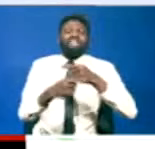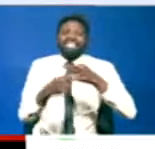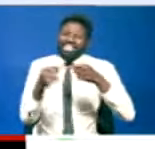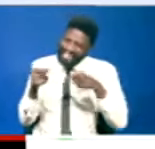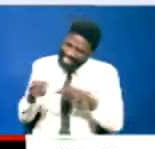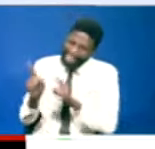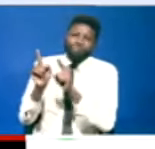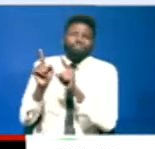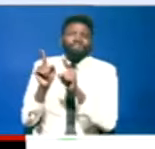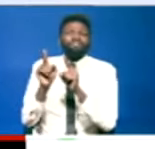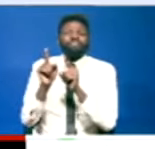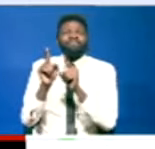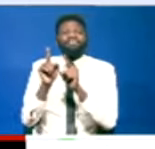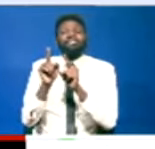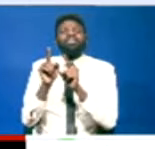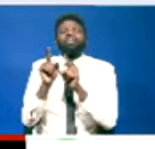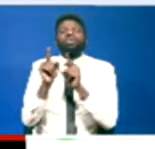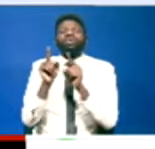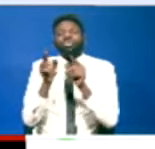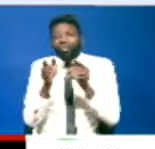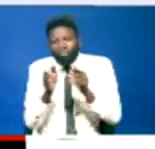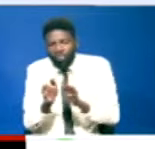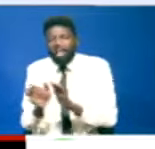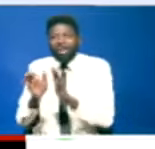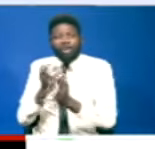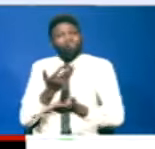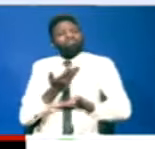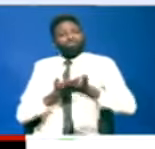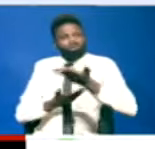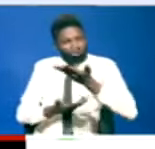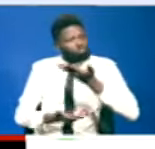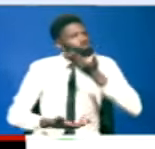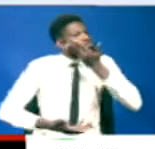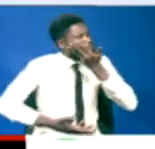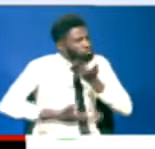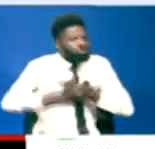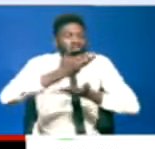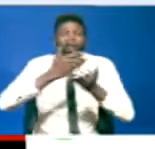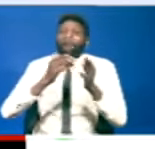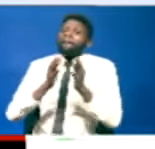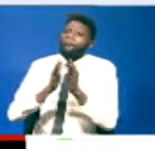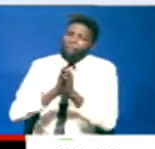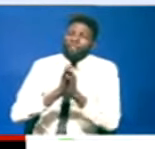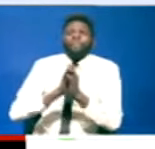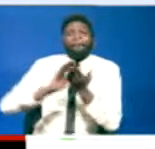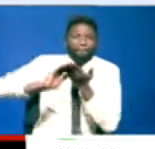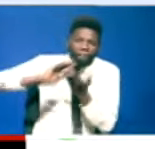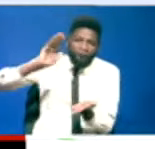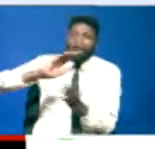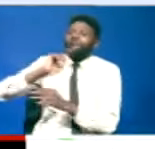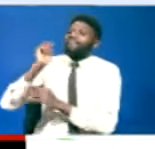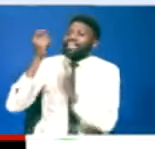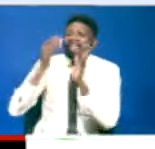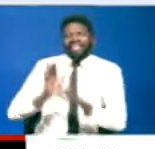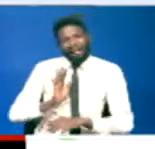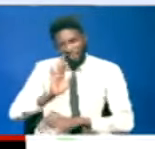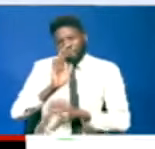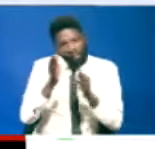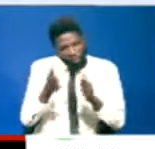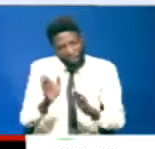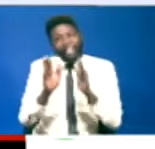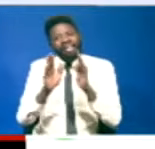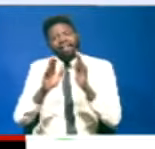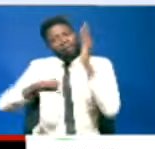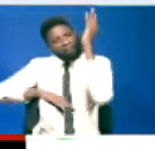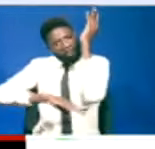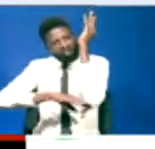to persuasively dialogue with more and more Kenyans in his signature bottom-up